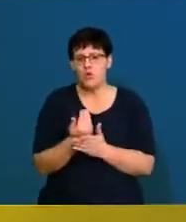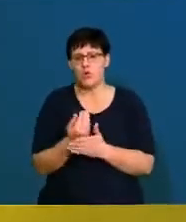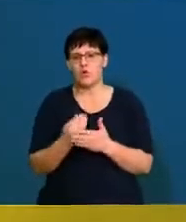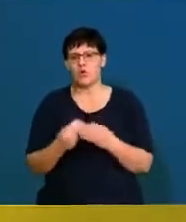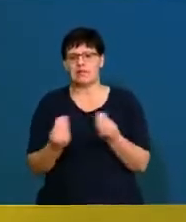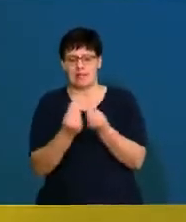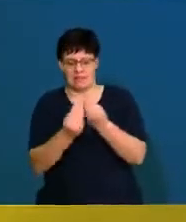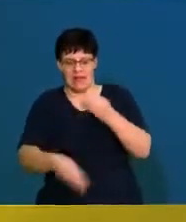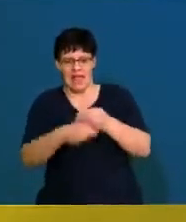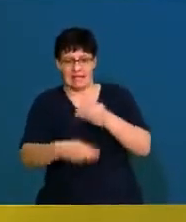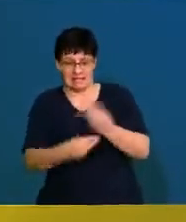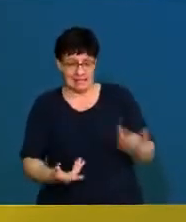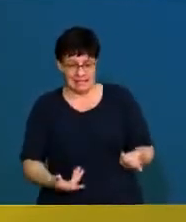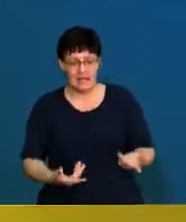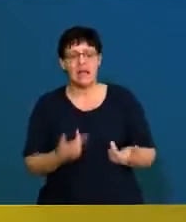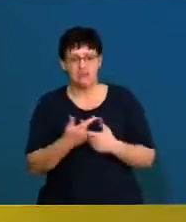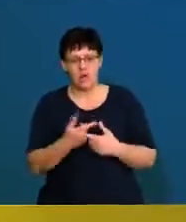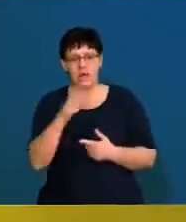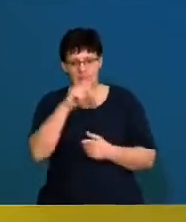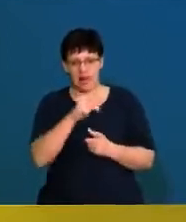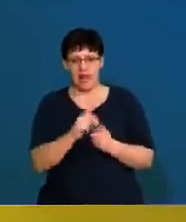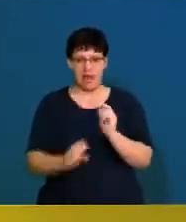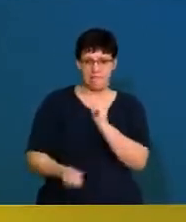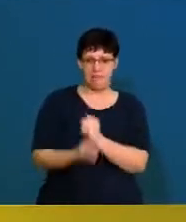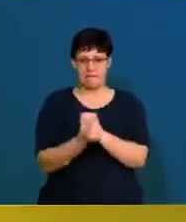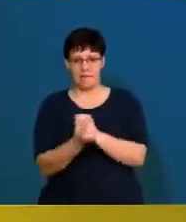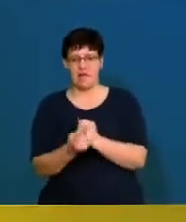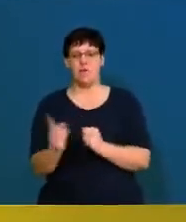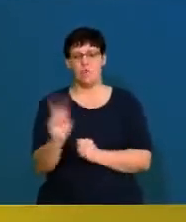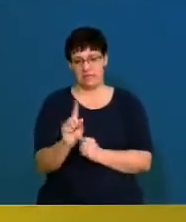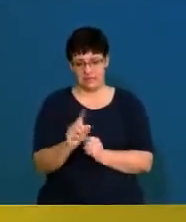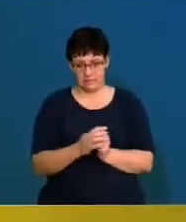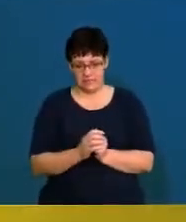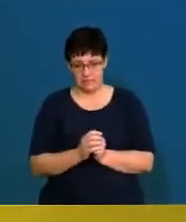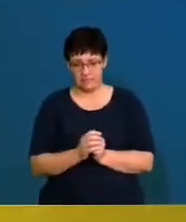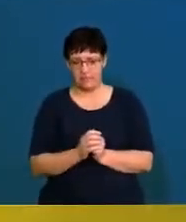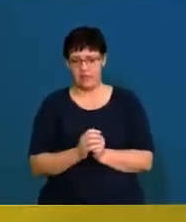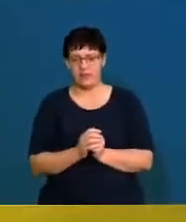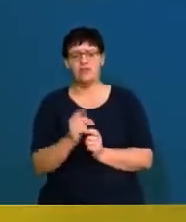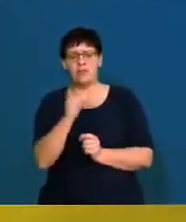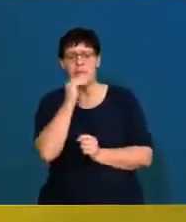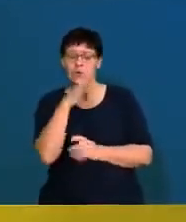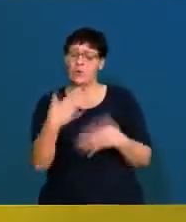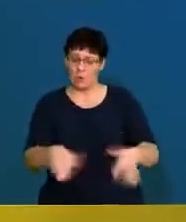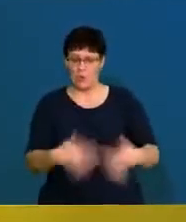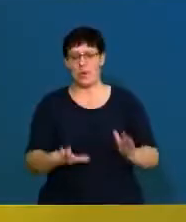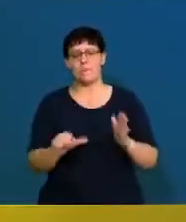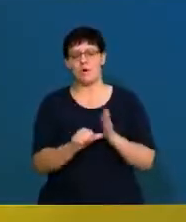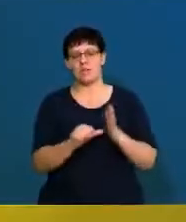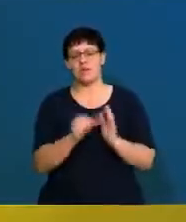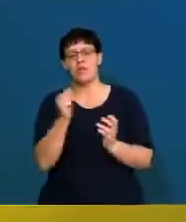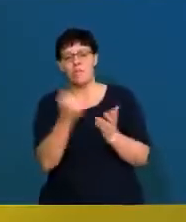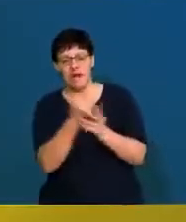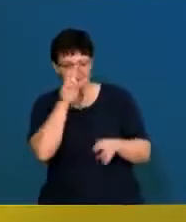better word to describe that than a chemical reaction. So by all means, it becomes the imperative that we